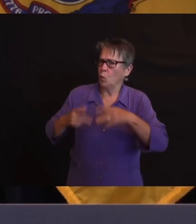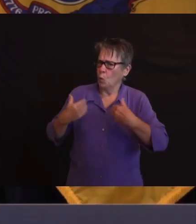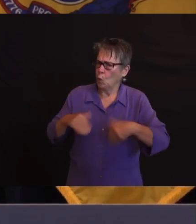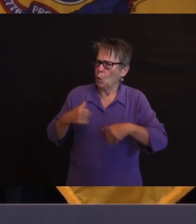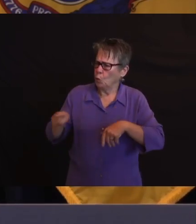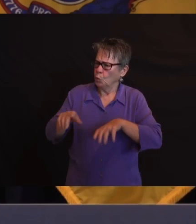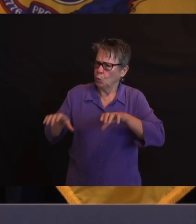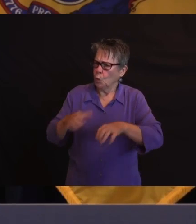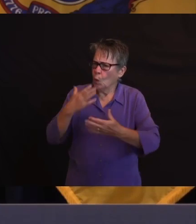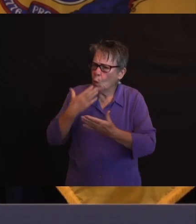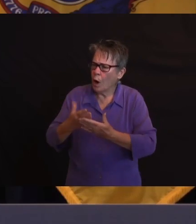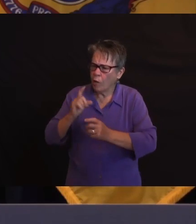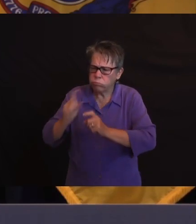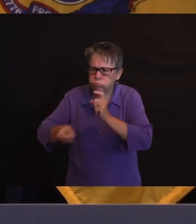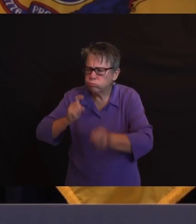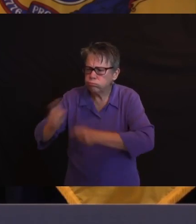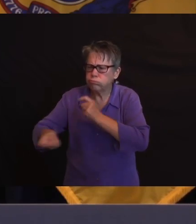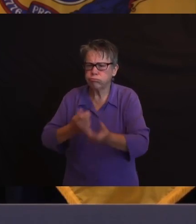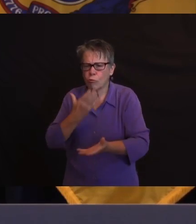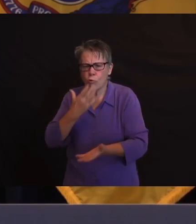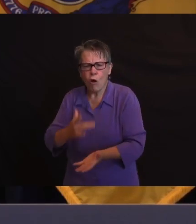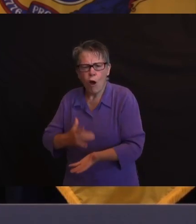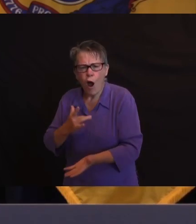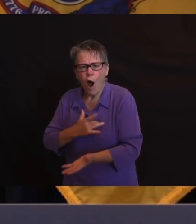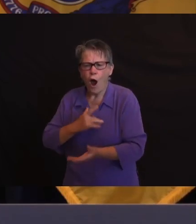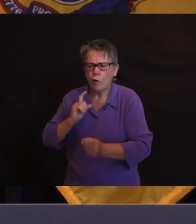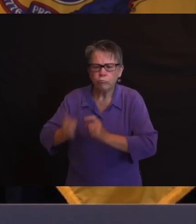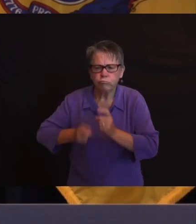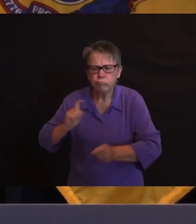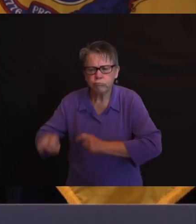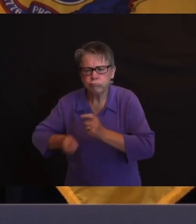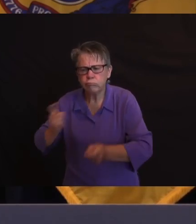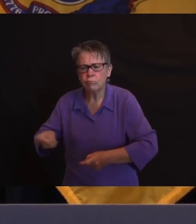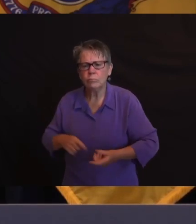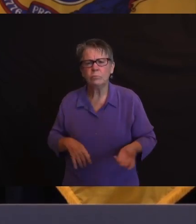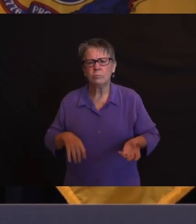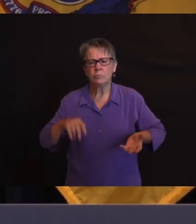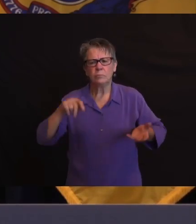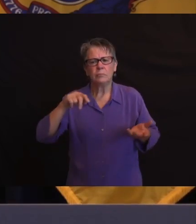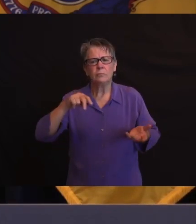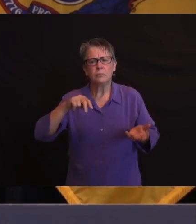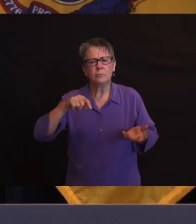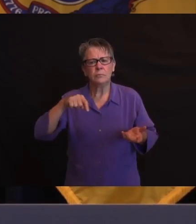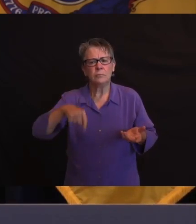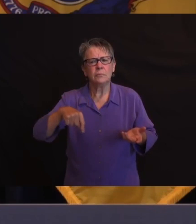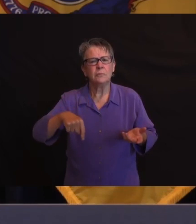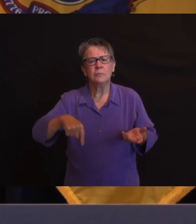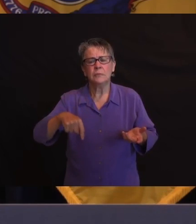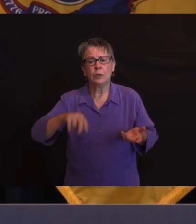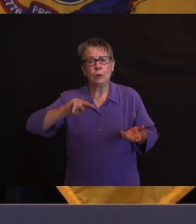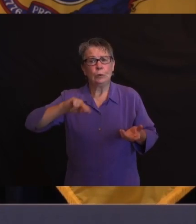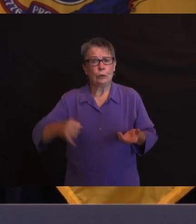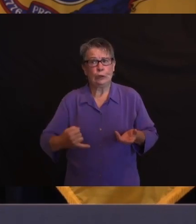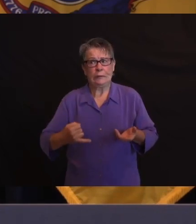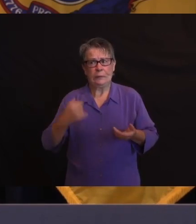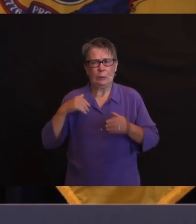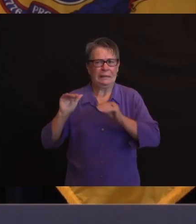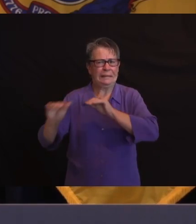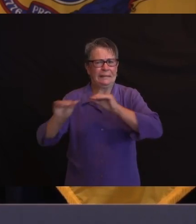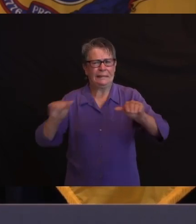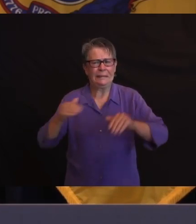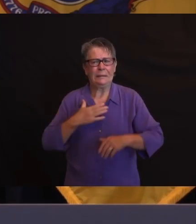pennies more on their top dollars earned and take those proceeds and plow it into the middle class. And so that's